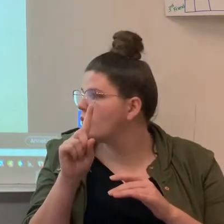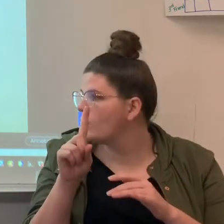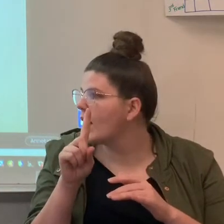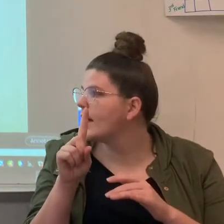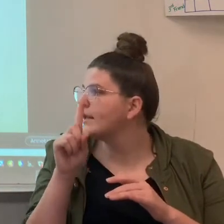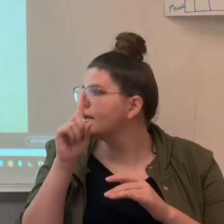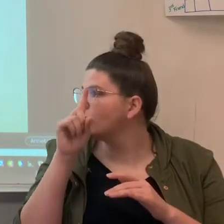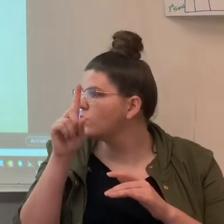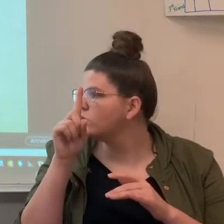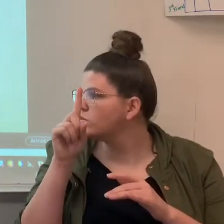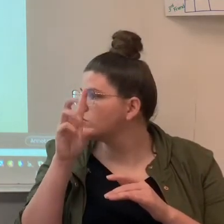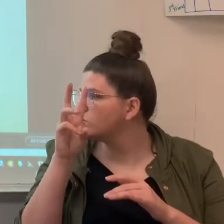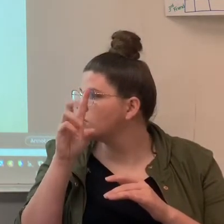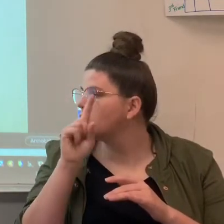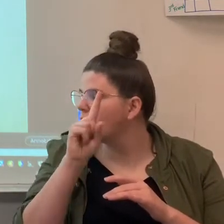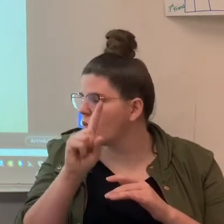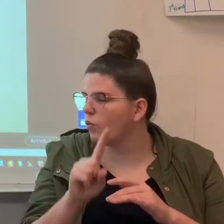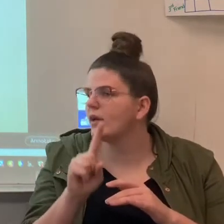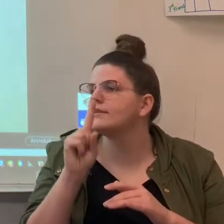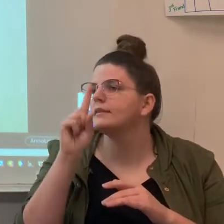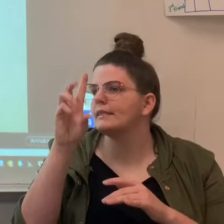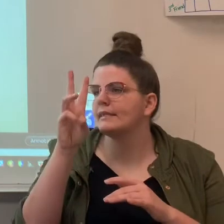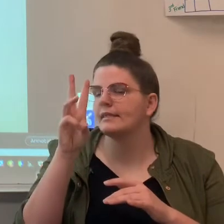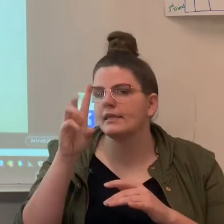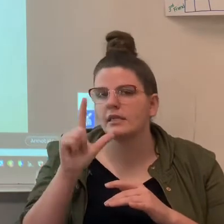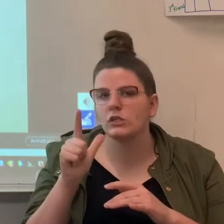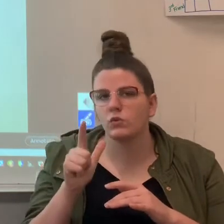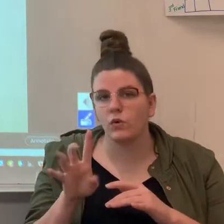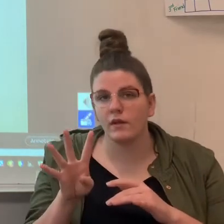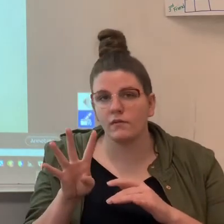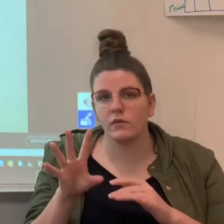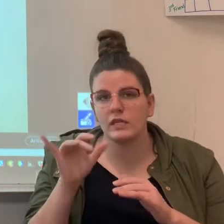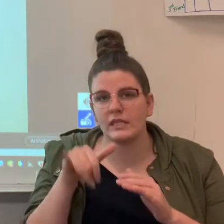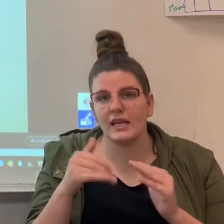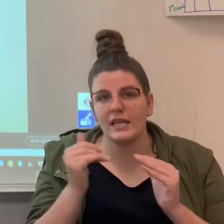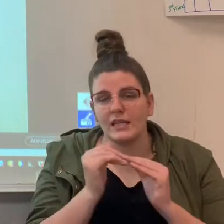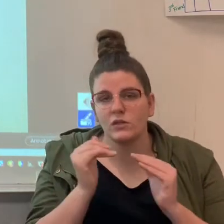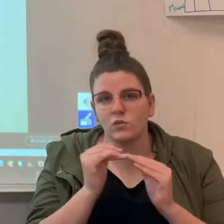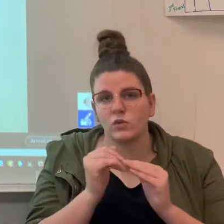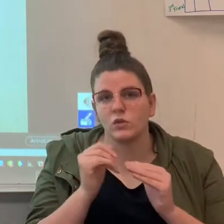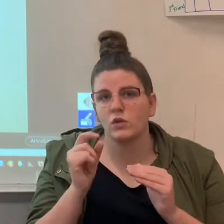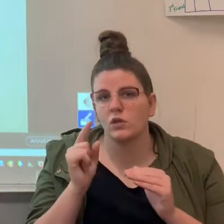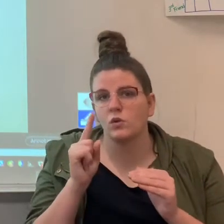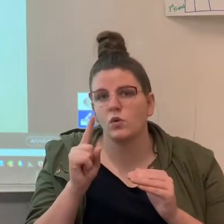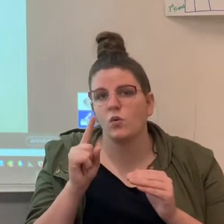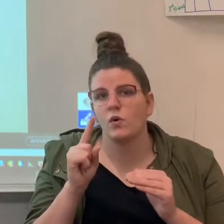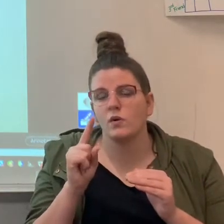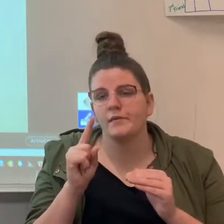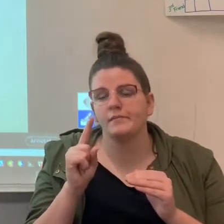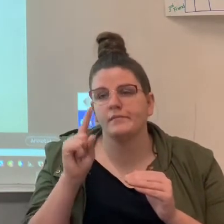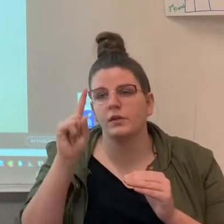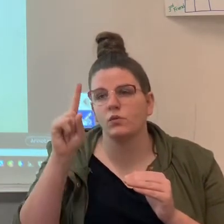That would be 1 6/24, which actually equals 1 1/4.